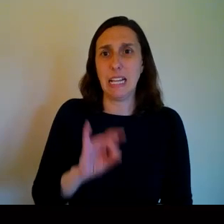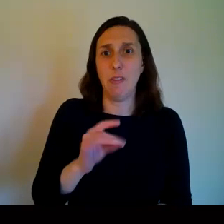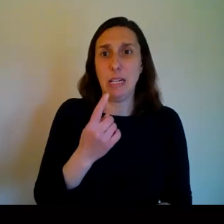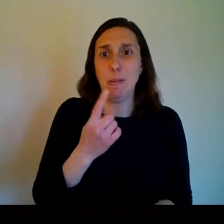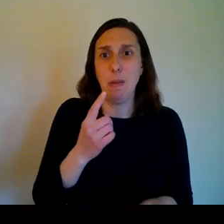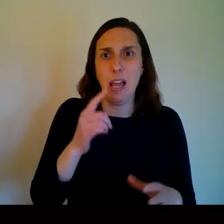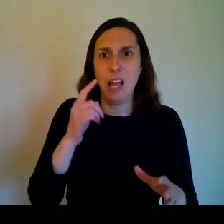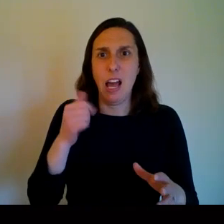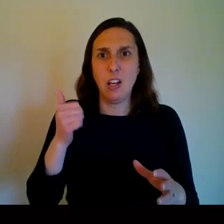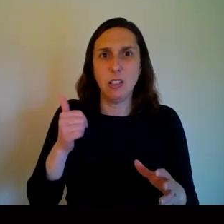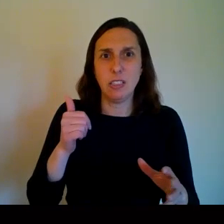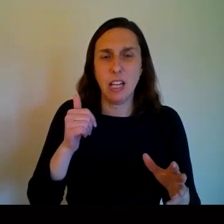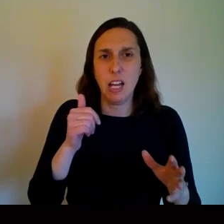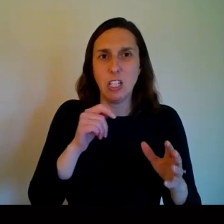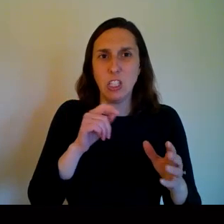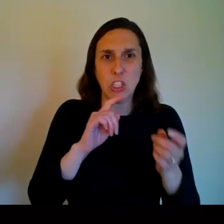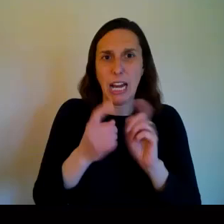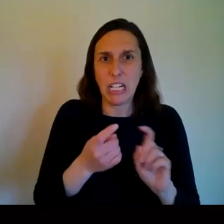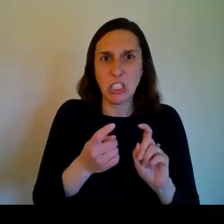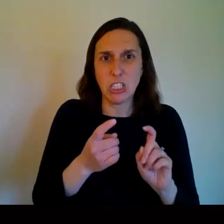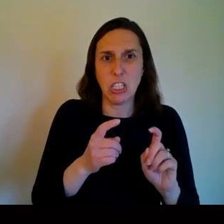f on that change.